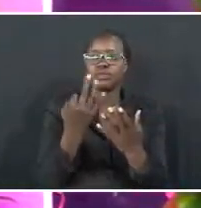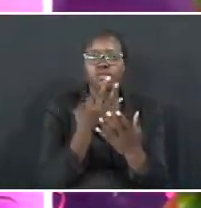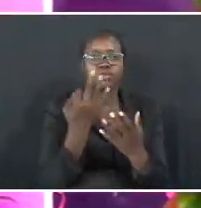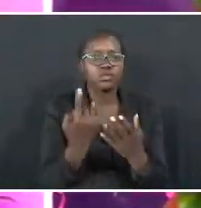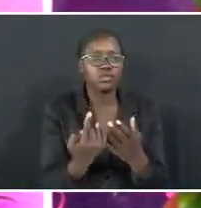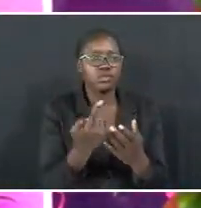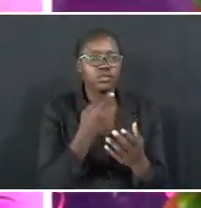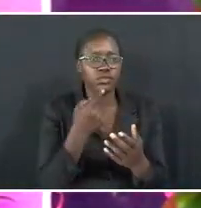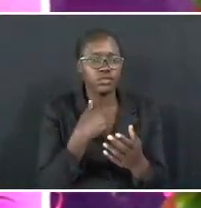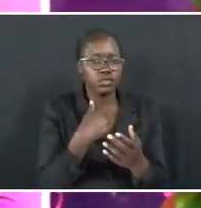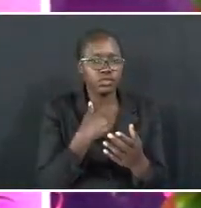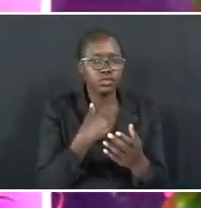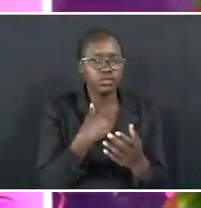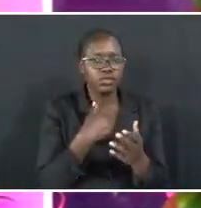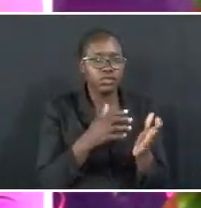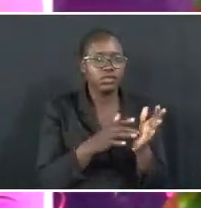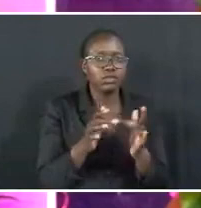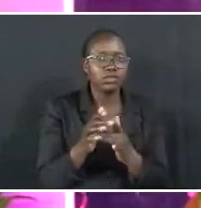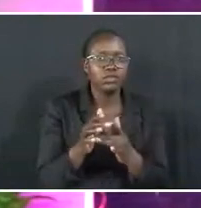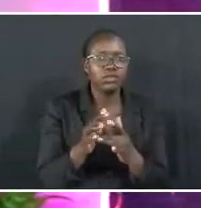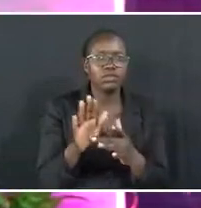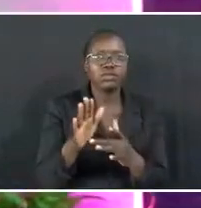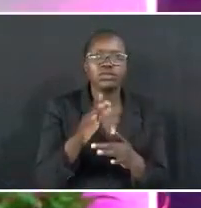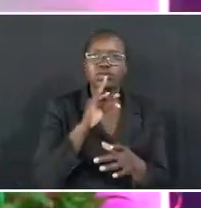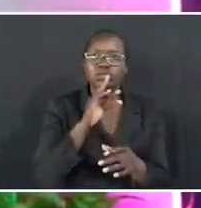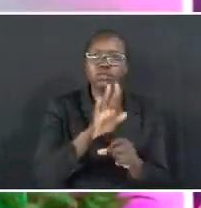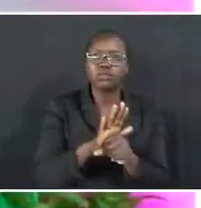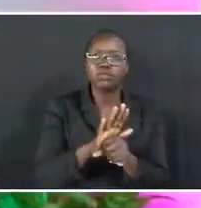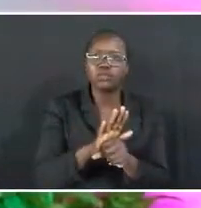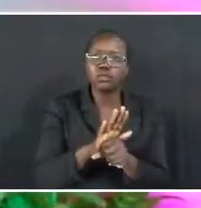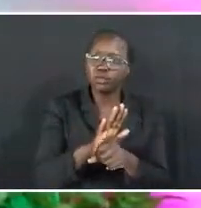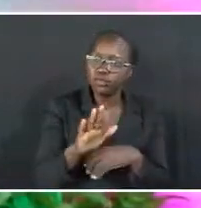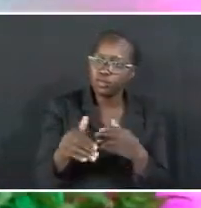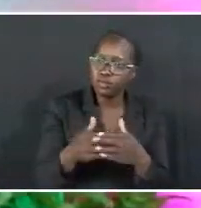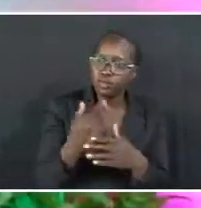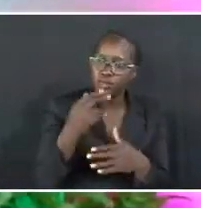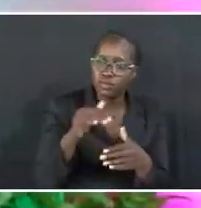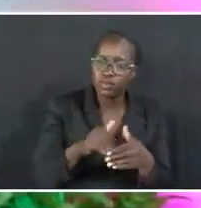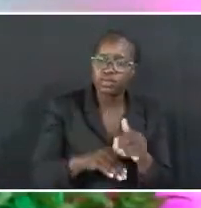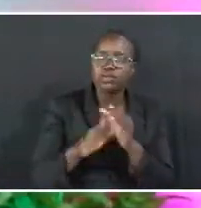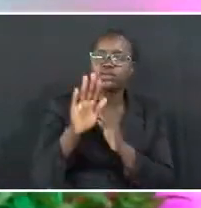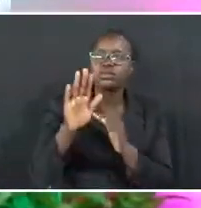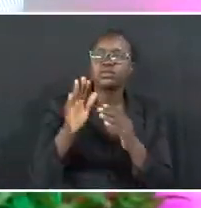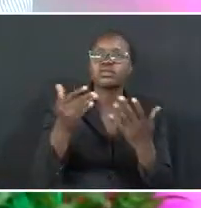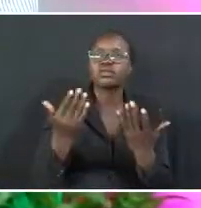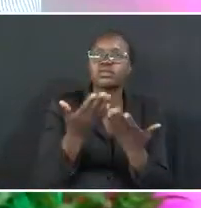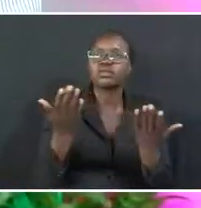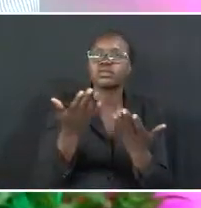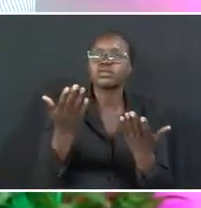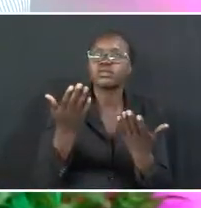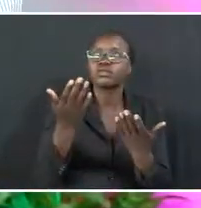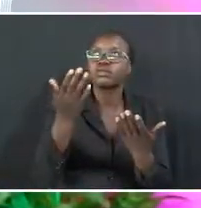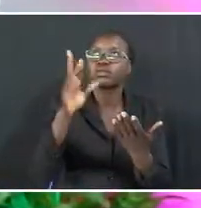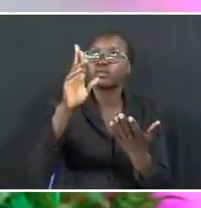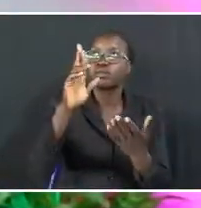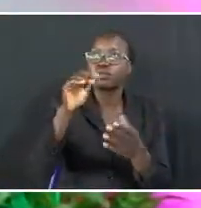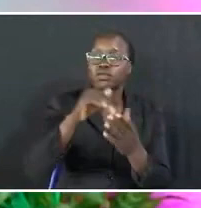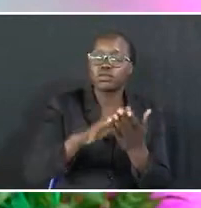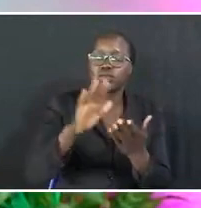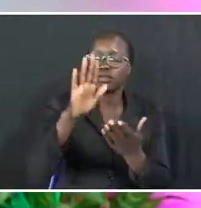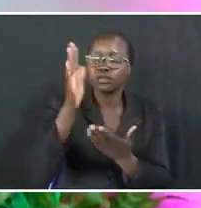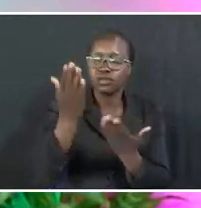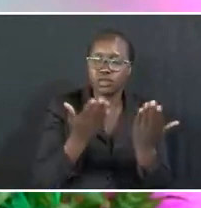331 that tells me that, Jesus, thou hast promised to all who follow thee that where thou art in glory,